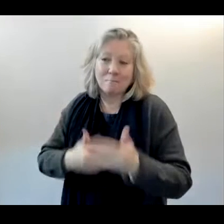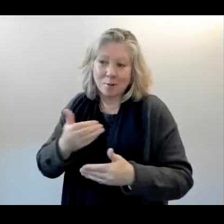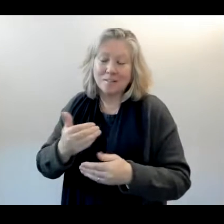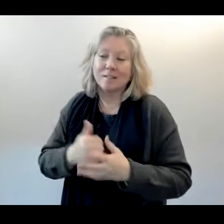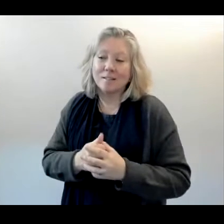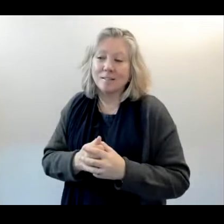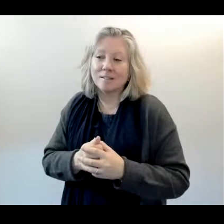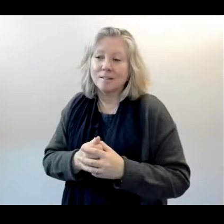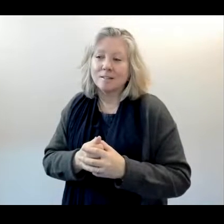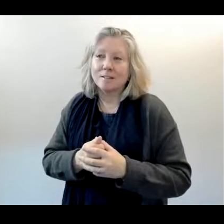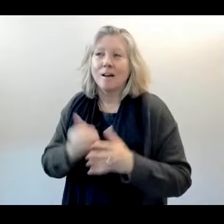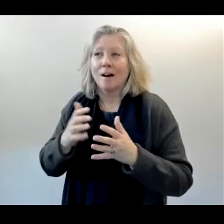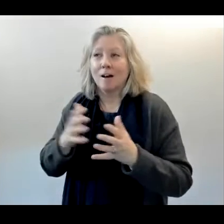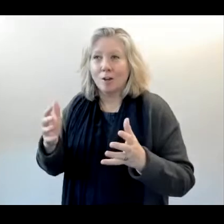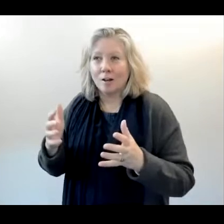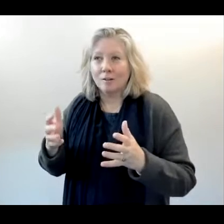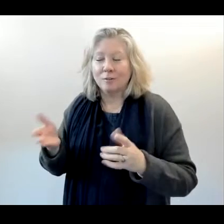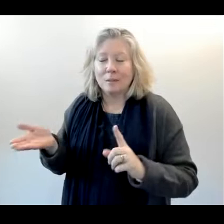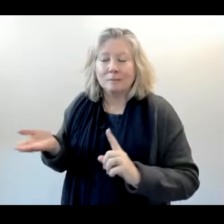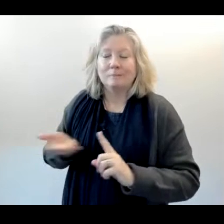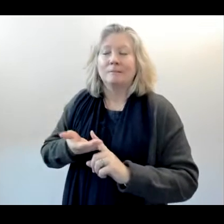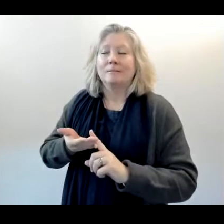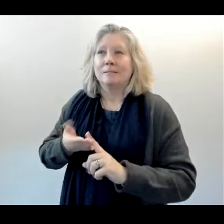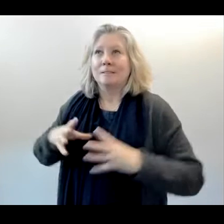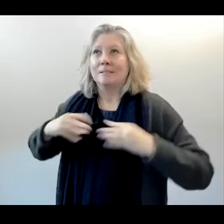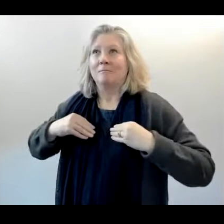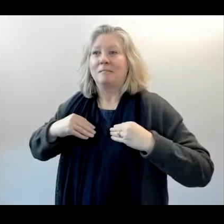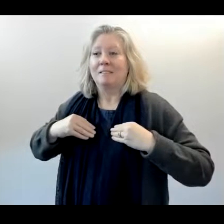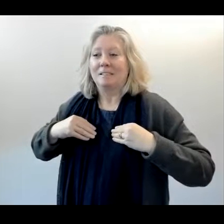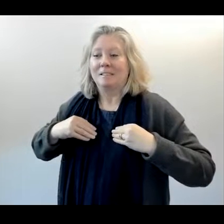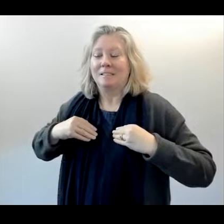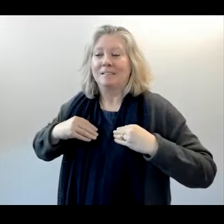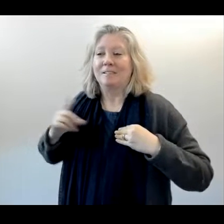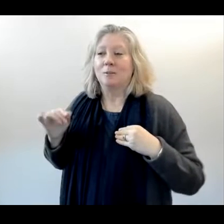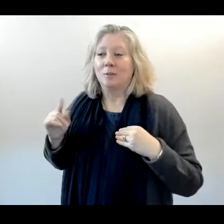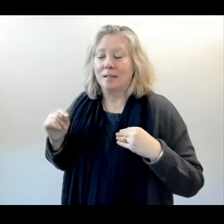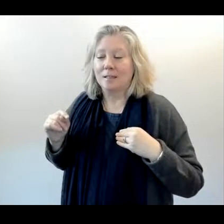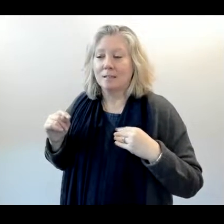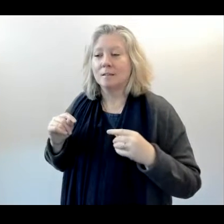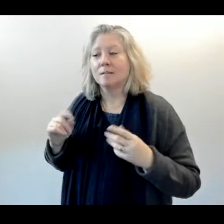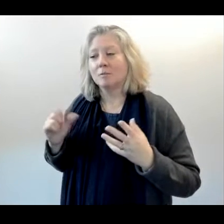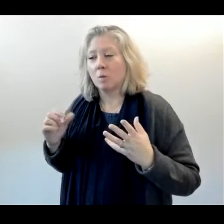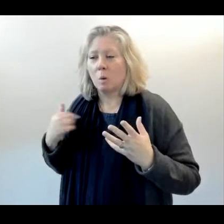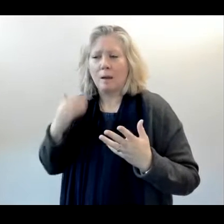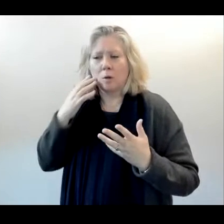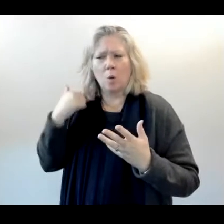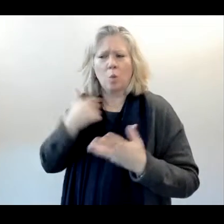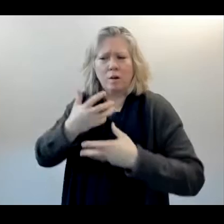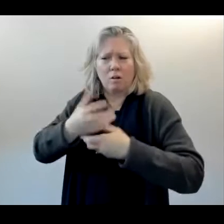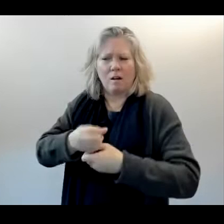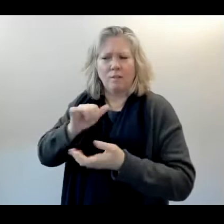buy-in. So despite being thin, it's one that I know we're confident in. So it's,